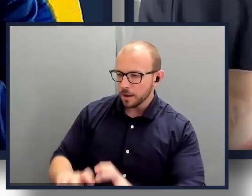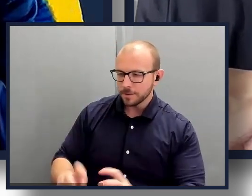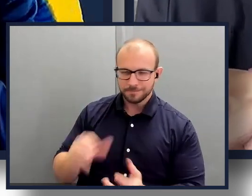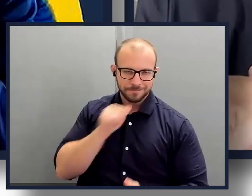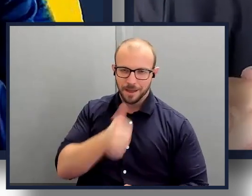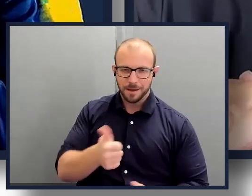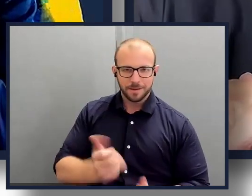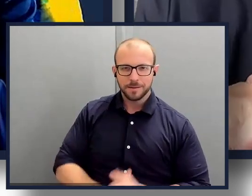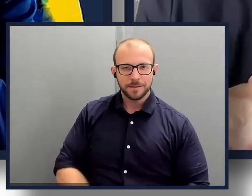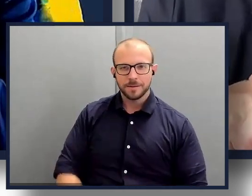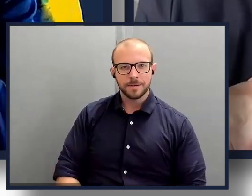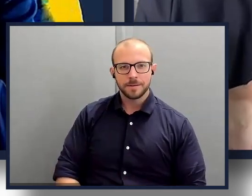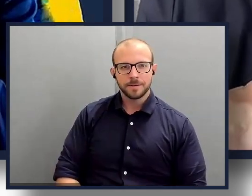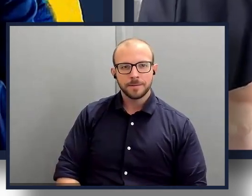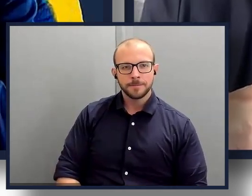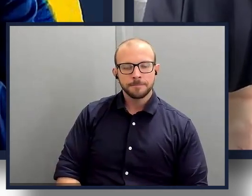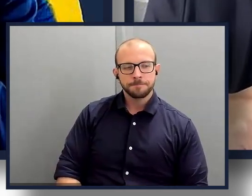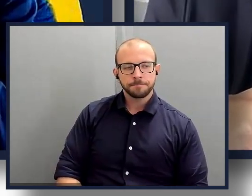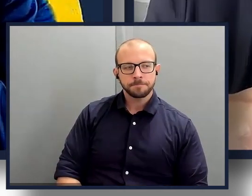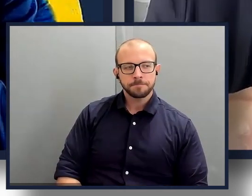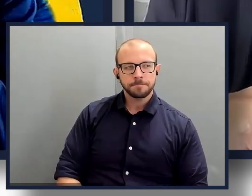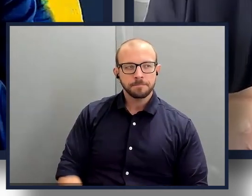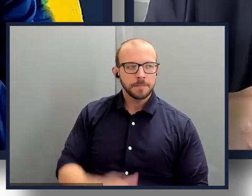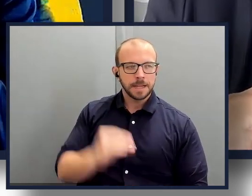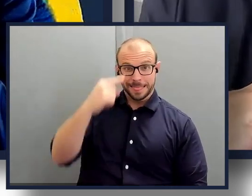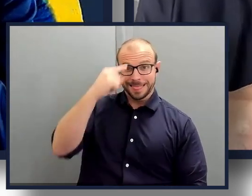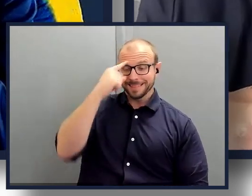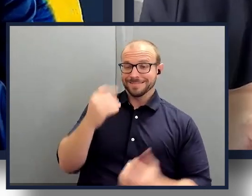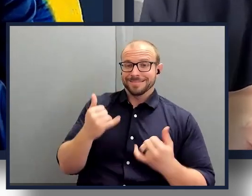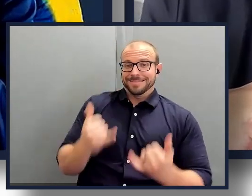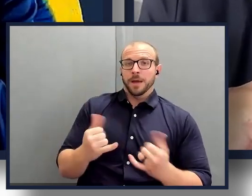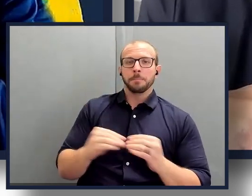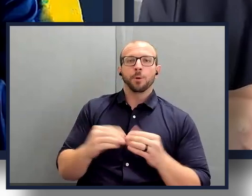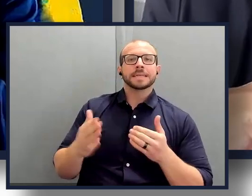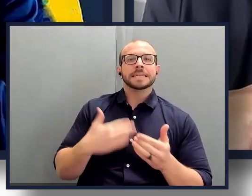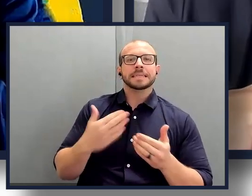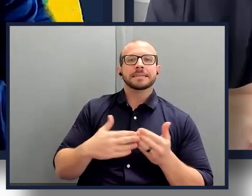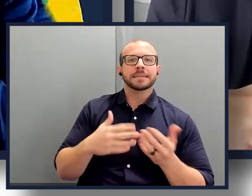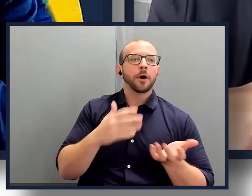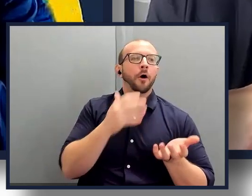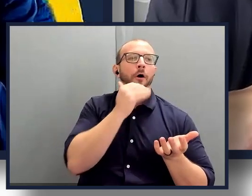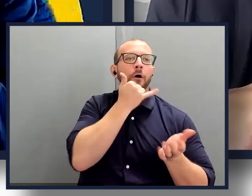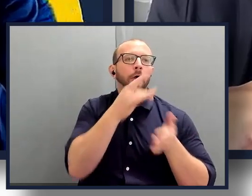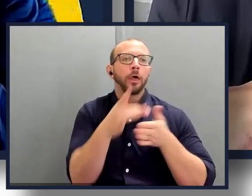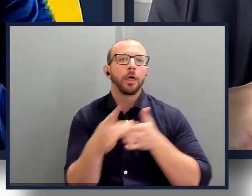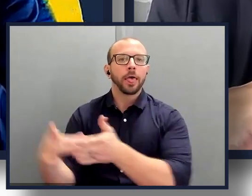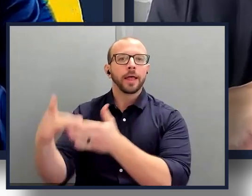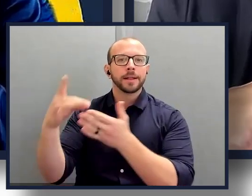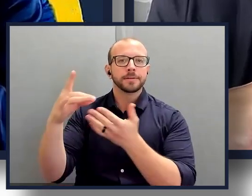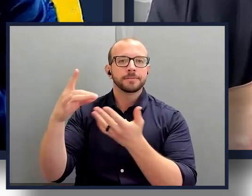and I think we're likely to be more easily led and misled as a result.